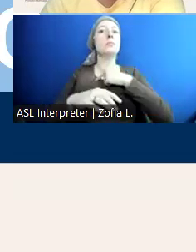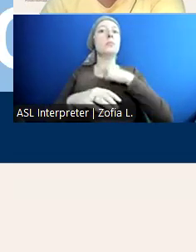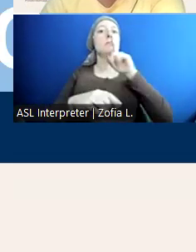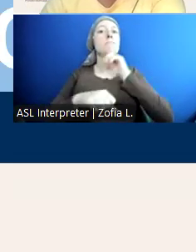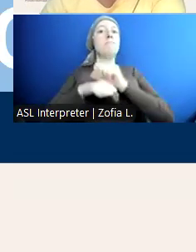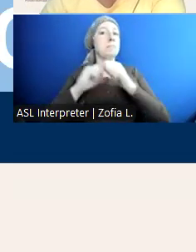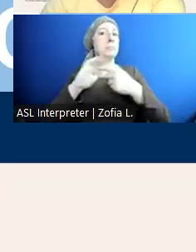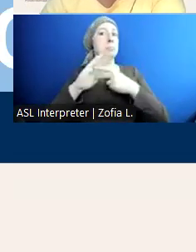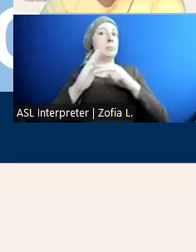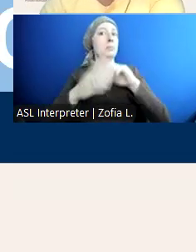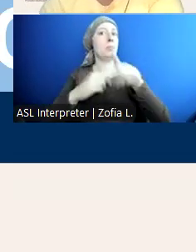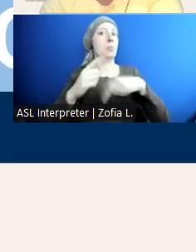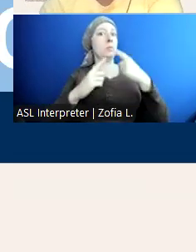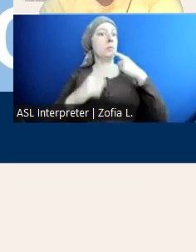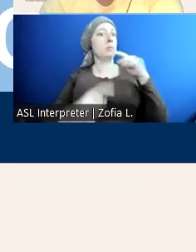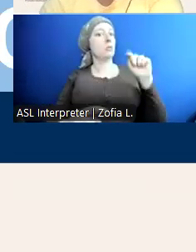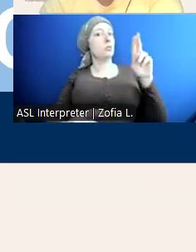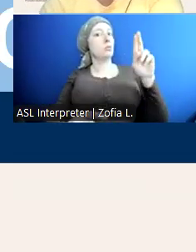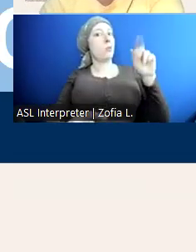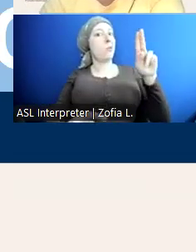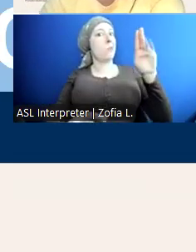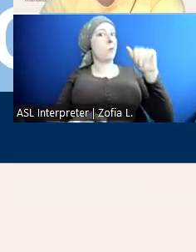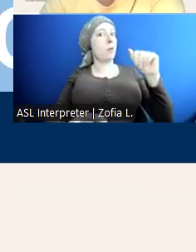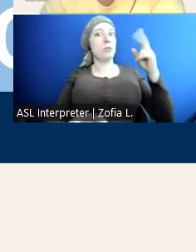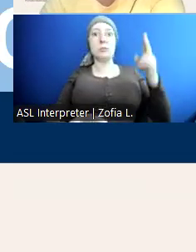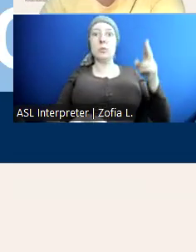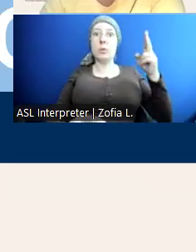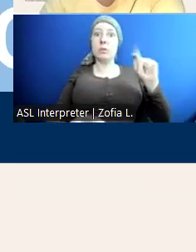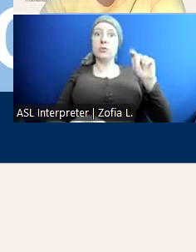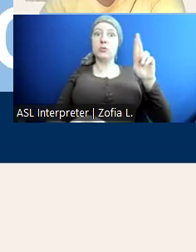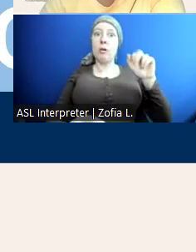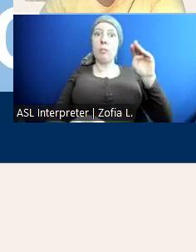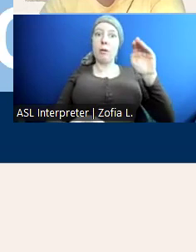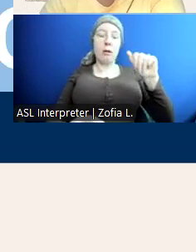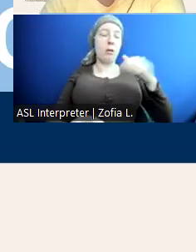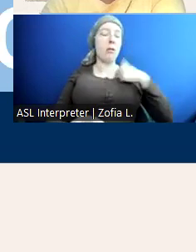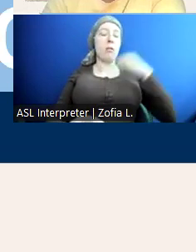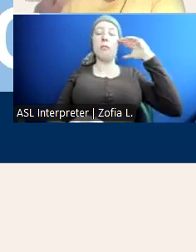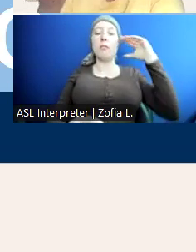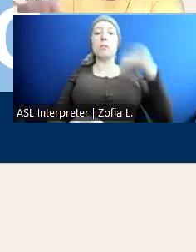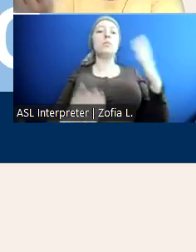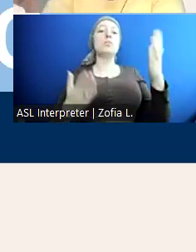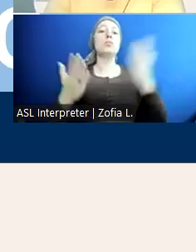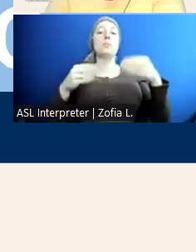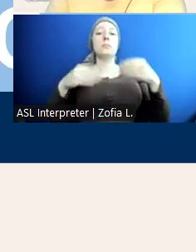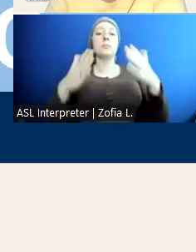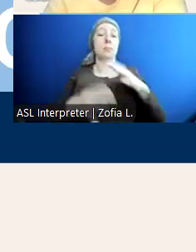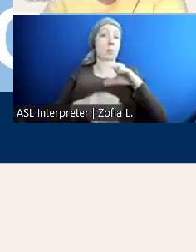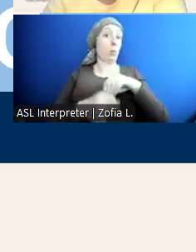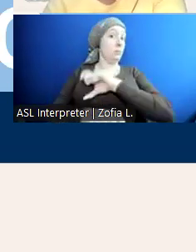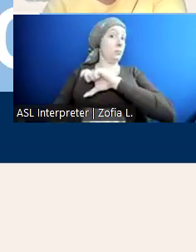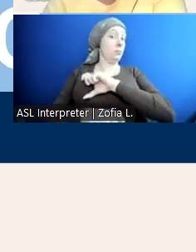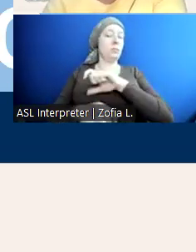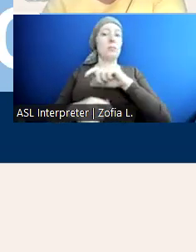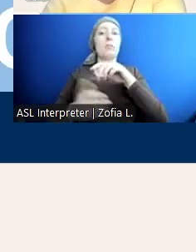words, you know, like trauma and historic trauma, or I know that service providers and, you know, including law enforcement are